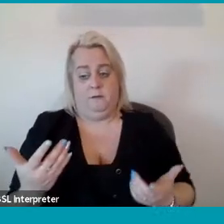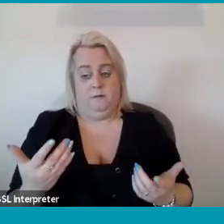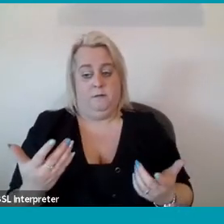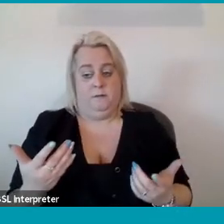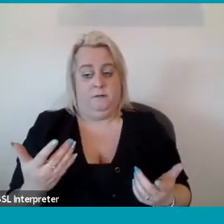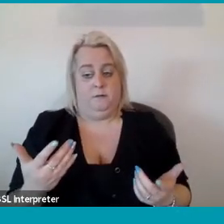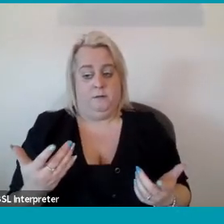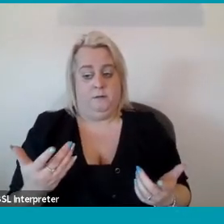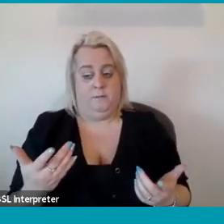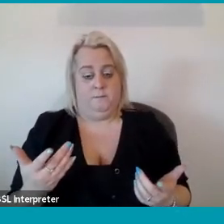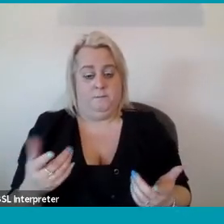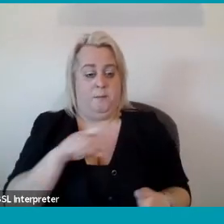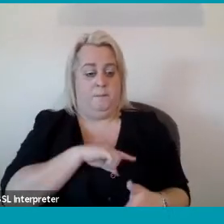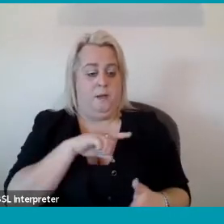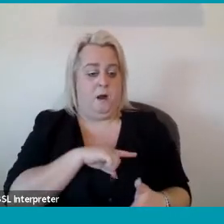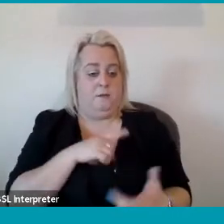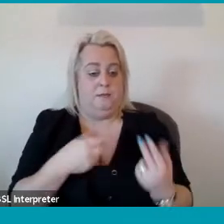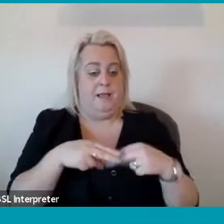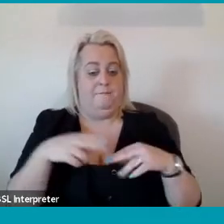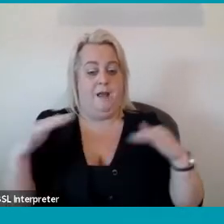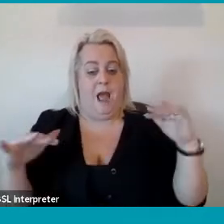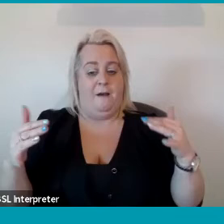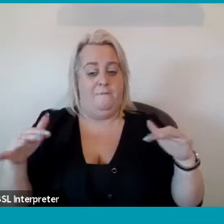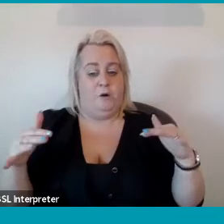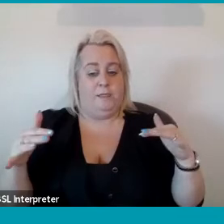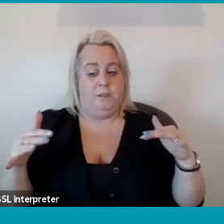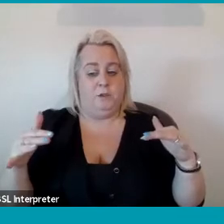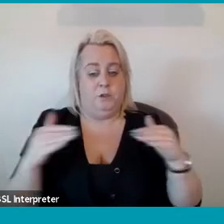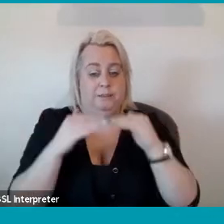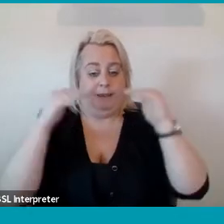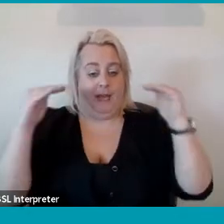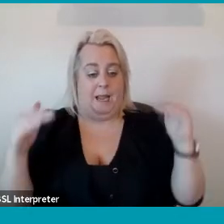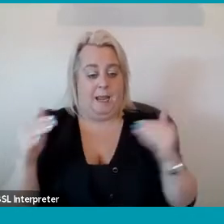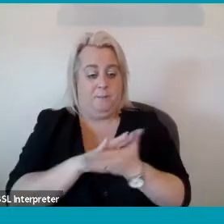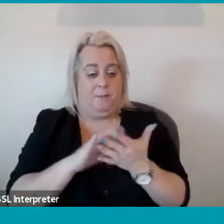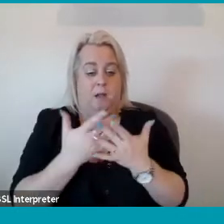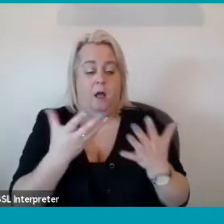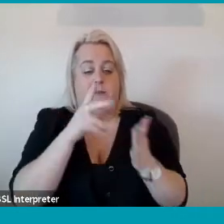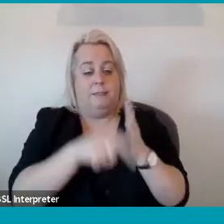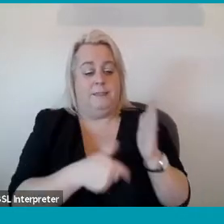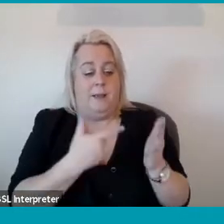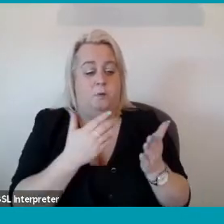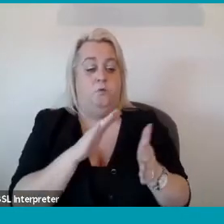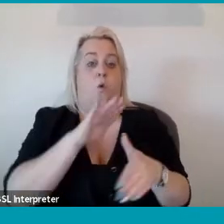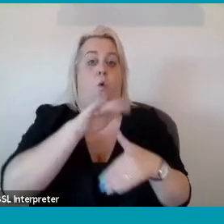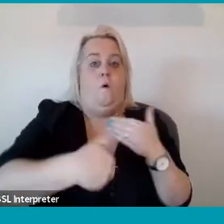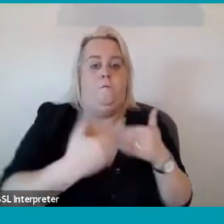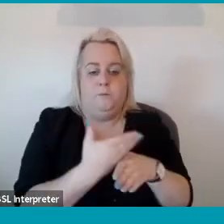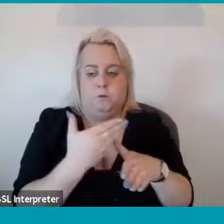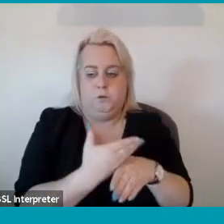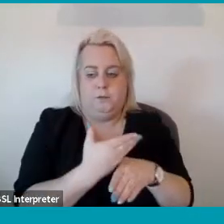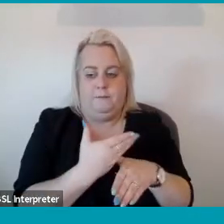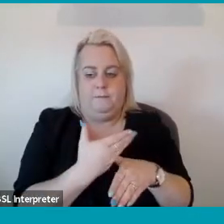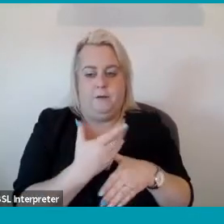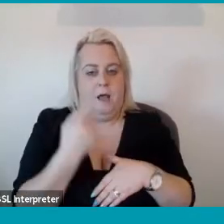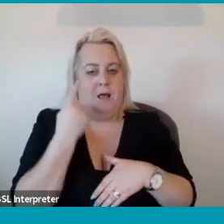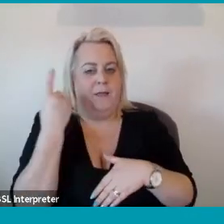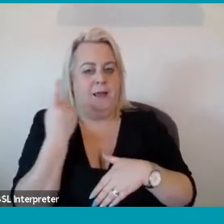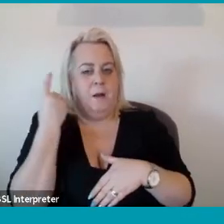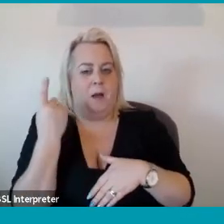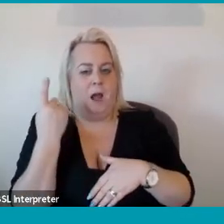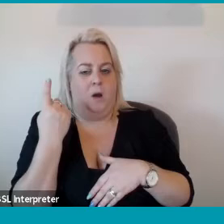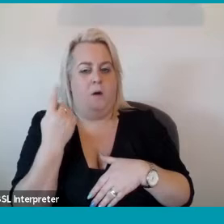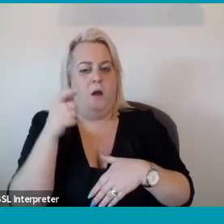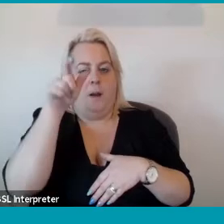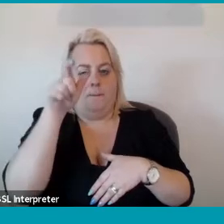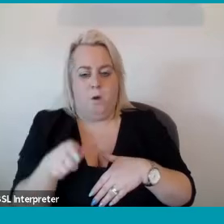average. And if you think about it, that's not actually surprising. So for example, someone who is autistic may not get